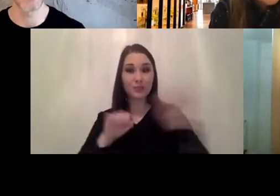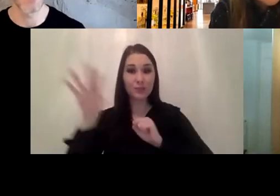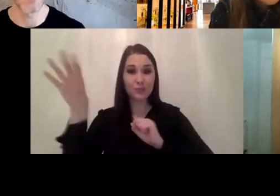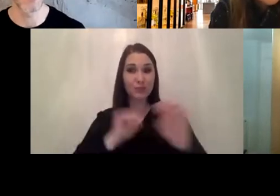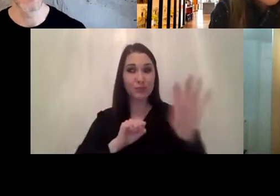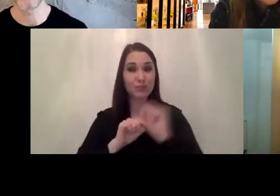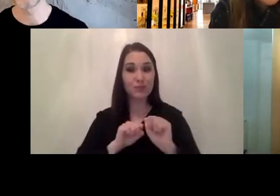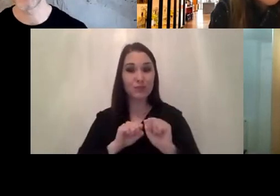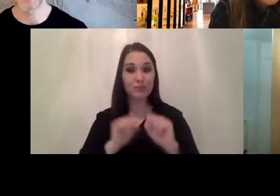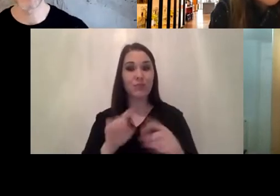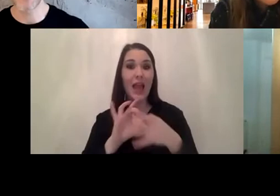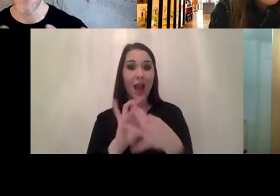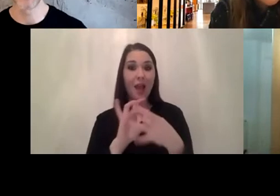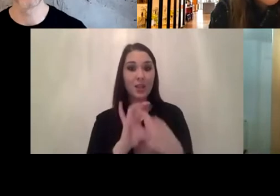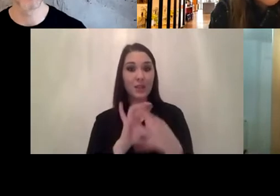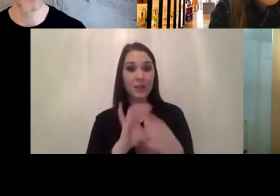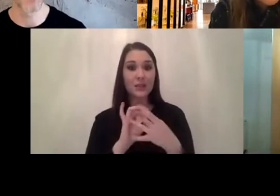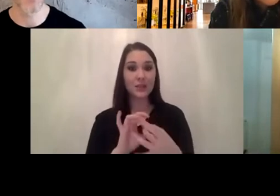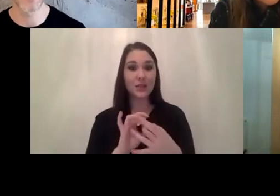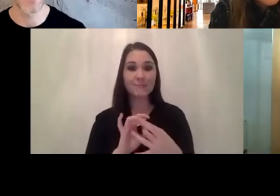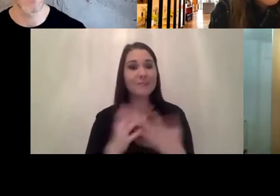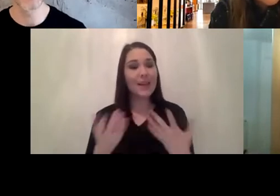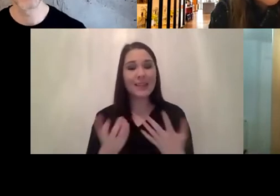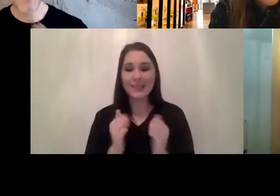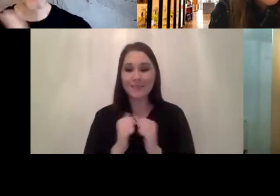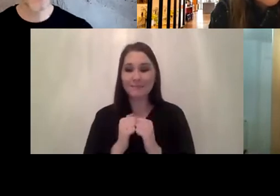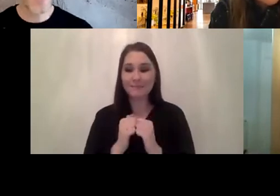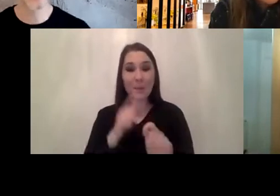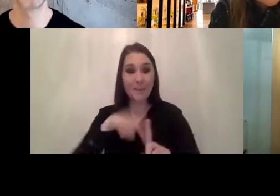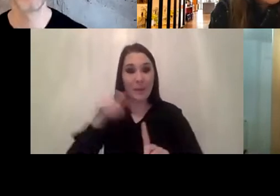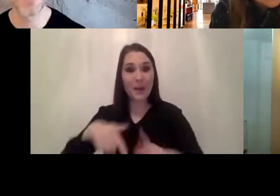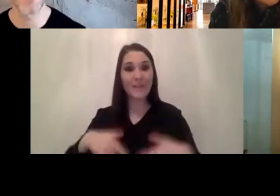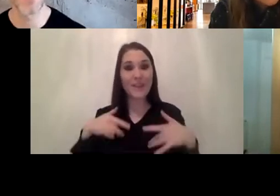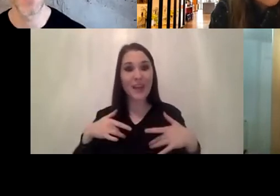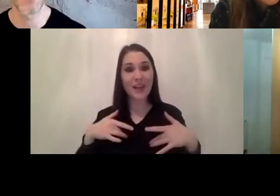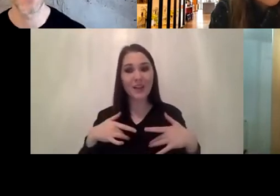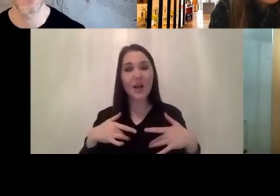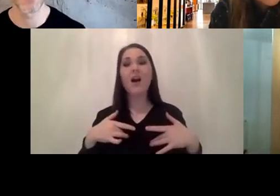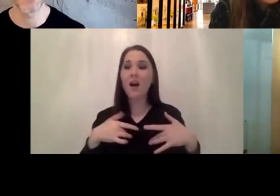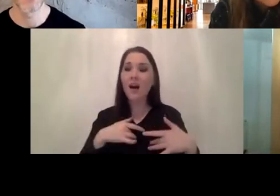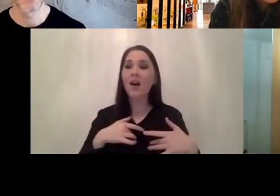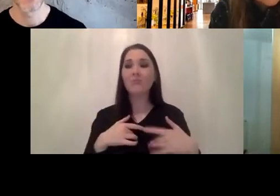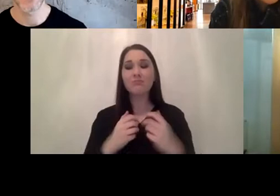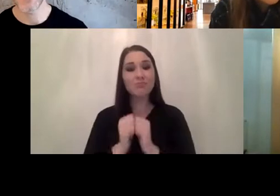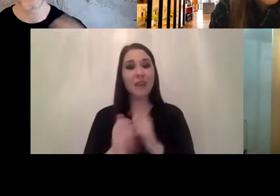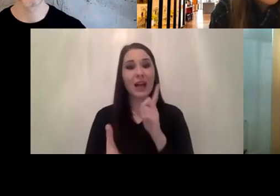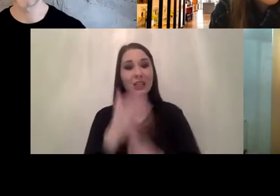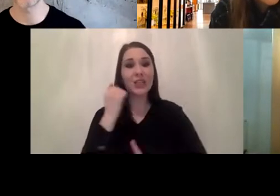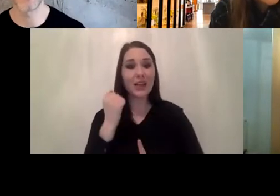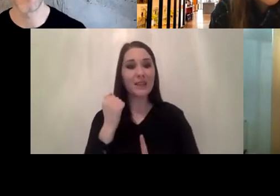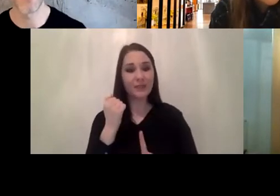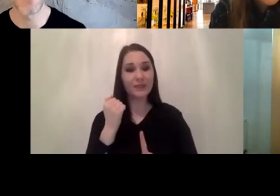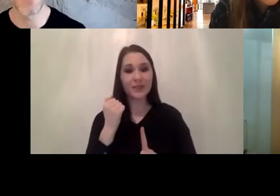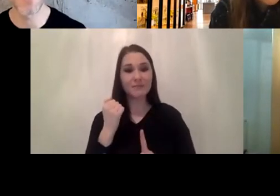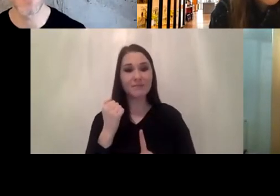end all be all, if at the end of the day they're not feeling rewarded at the end. And I think we'll start to see that shift as well. And I guess the fourth